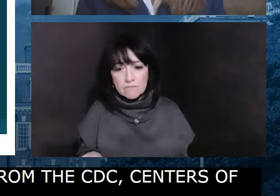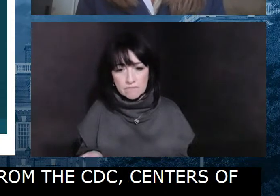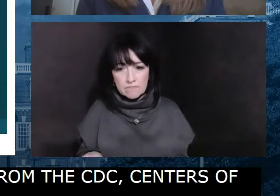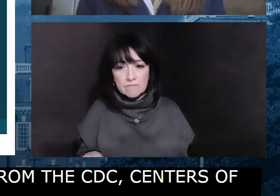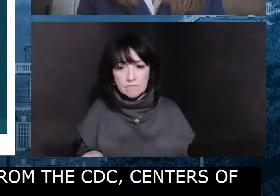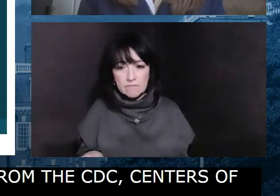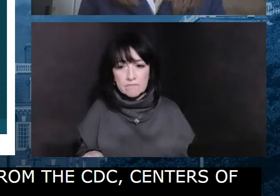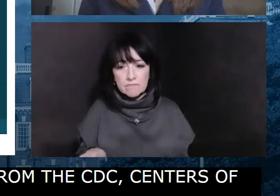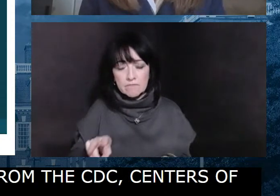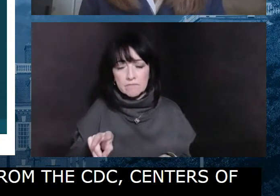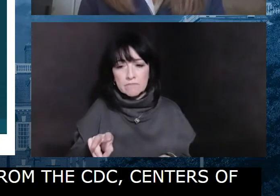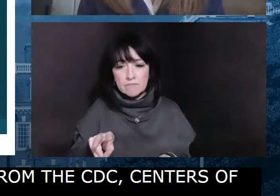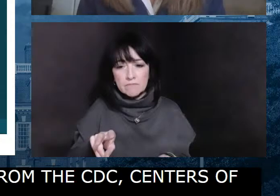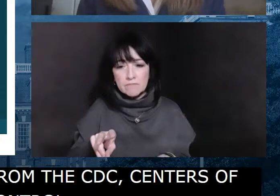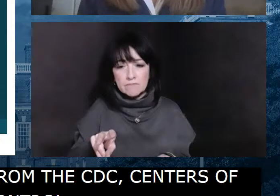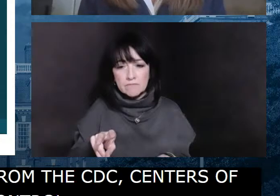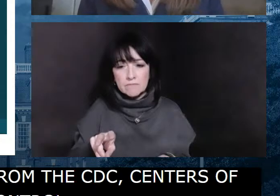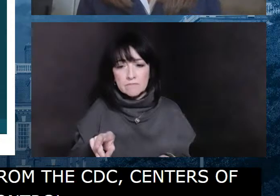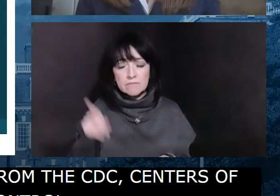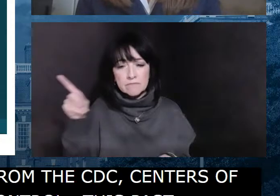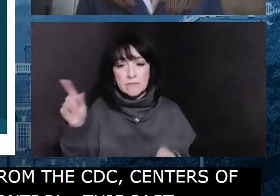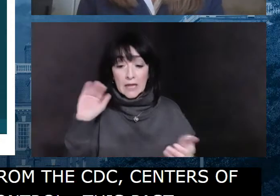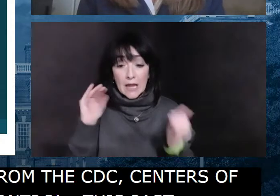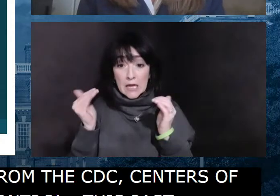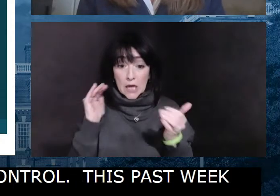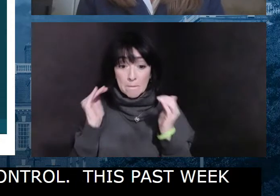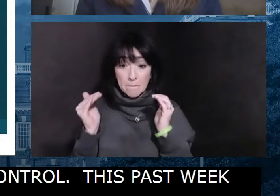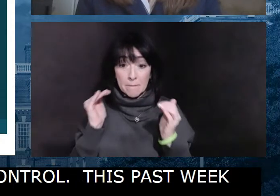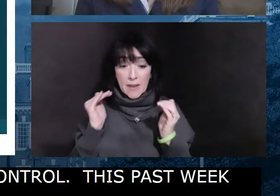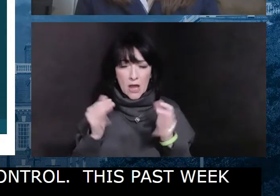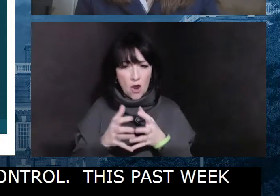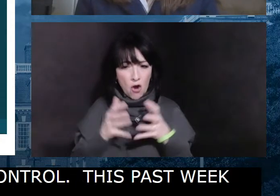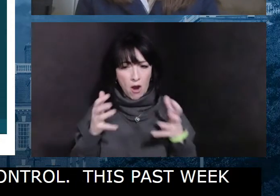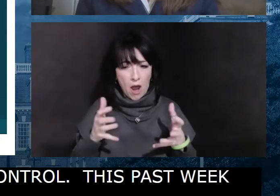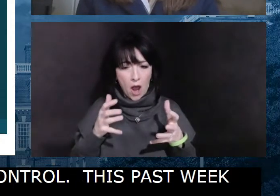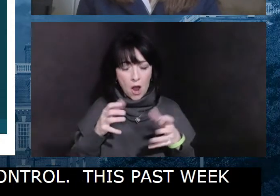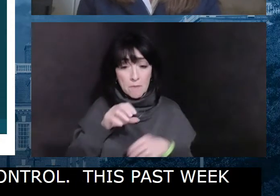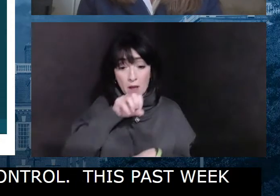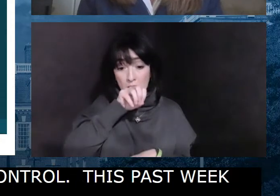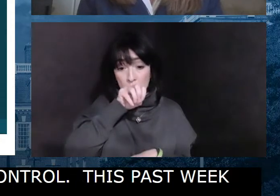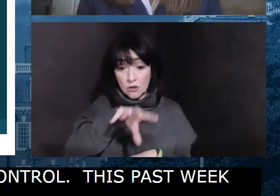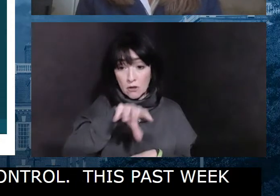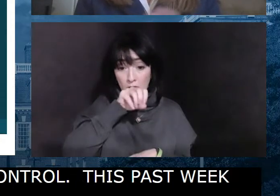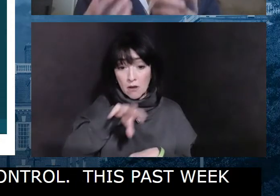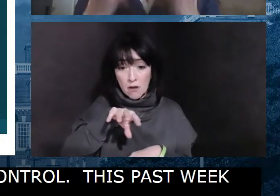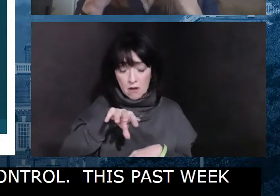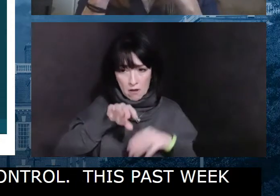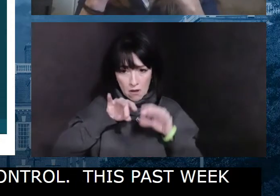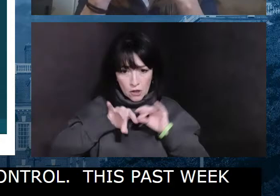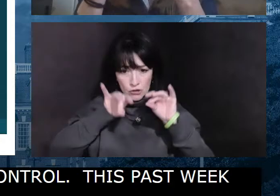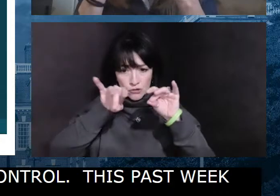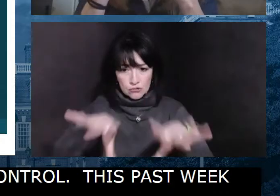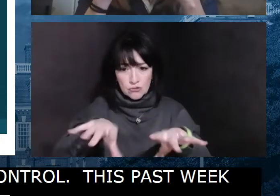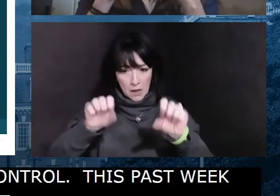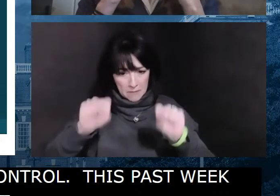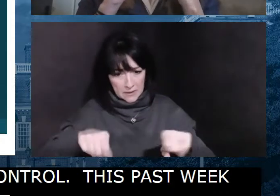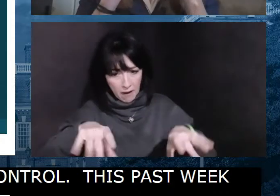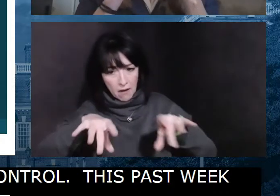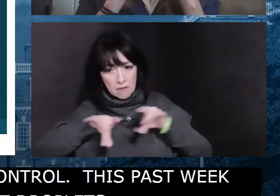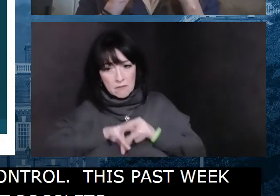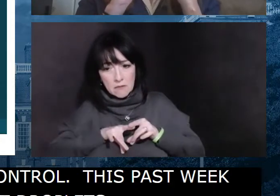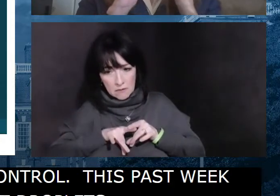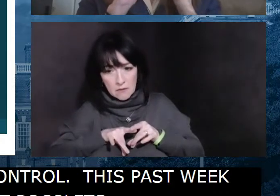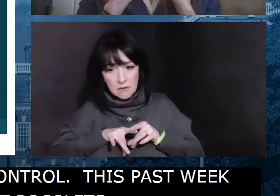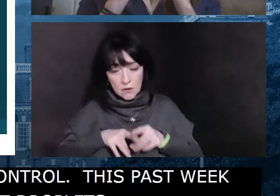comparing just like a single surgical mask, as well as masks that were tightly fit